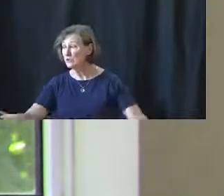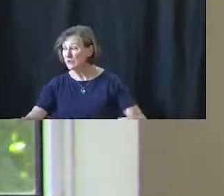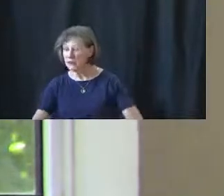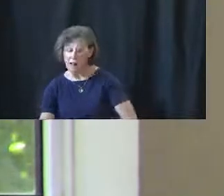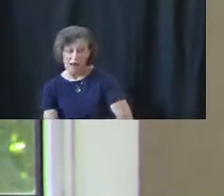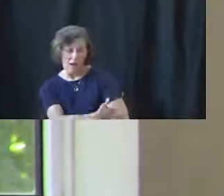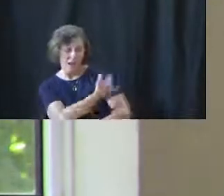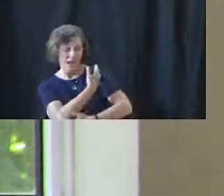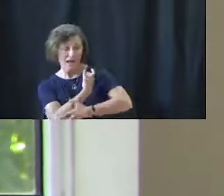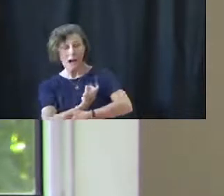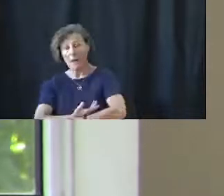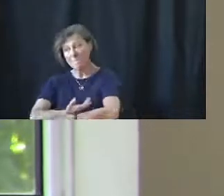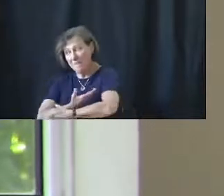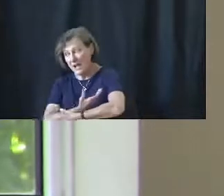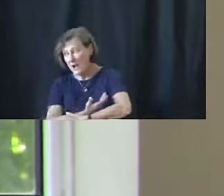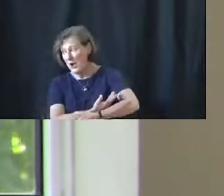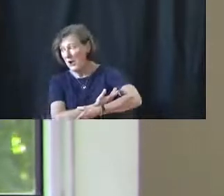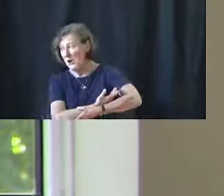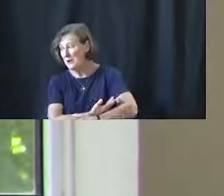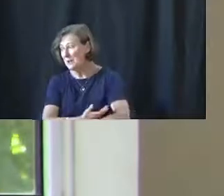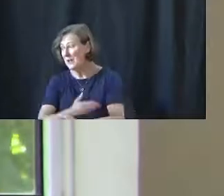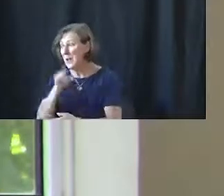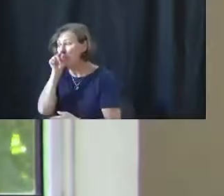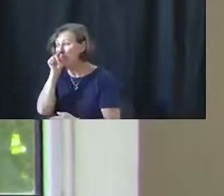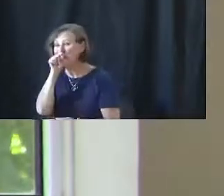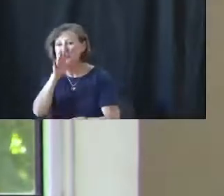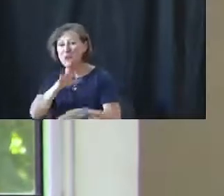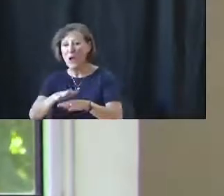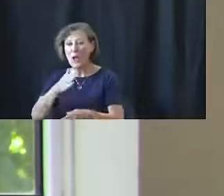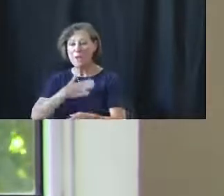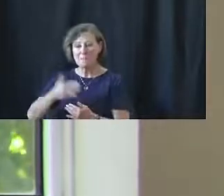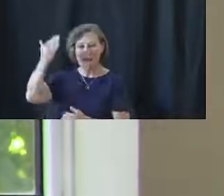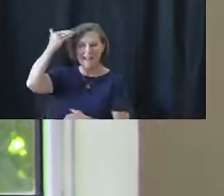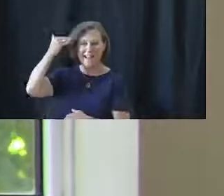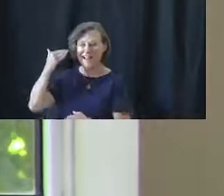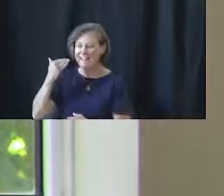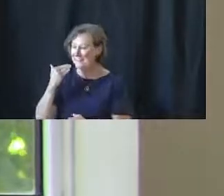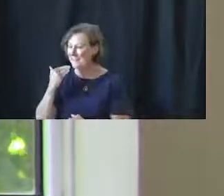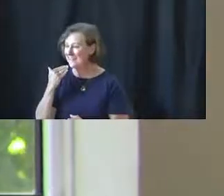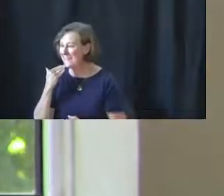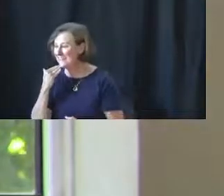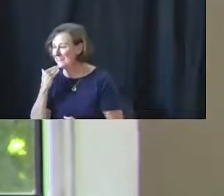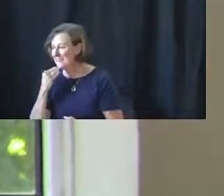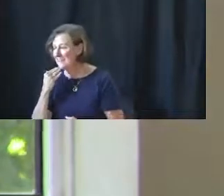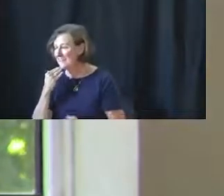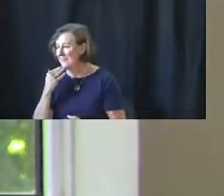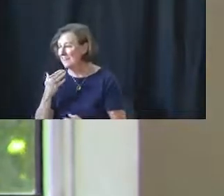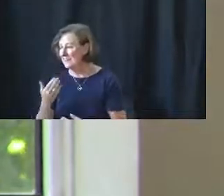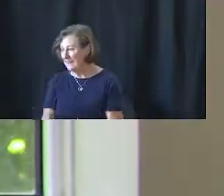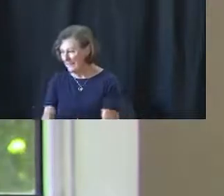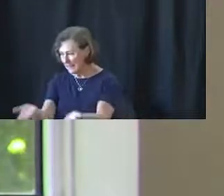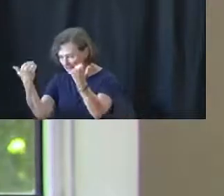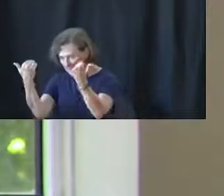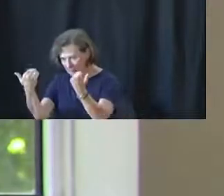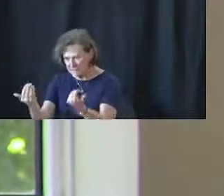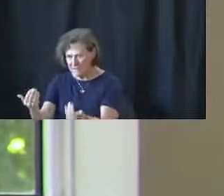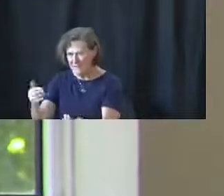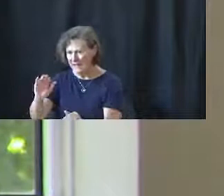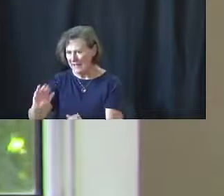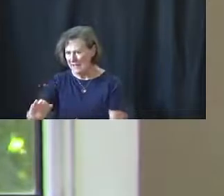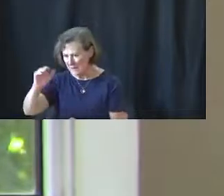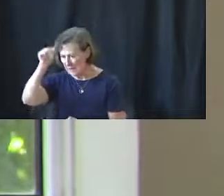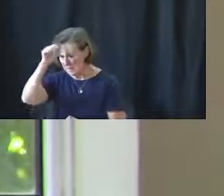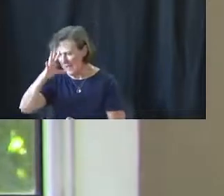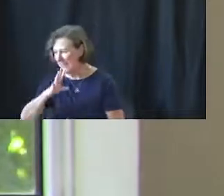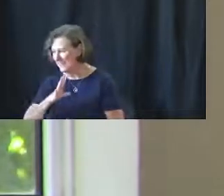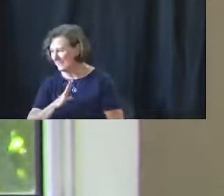Children climbing on my arms and pigeons on my head. Get thee up, my